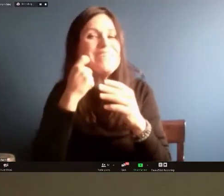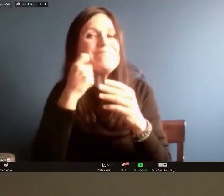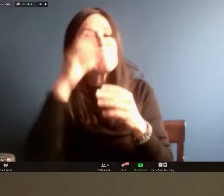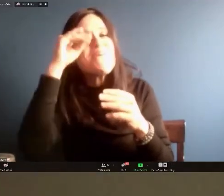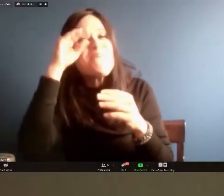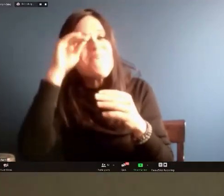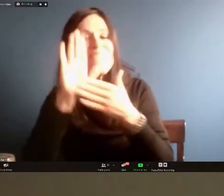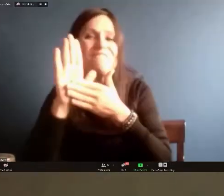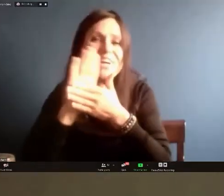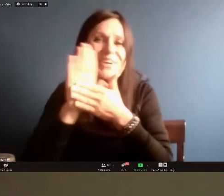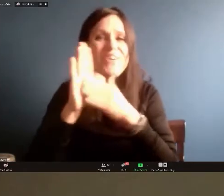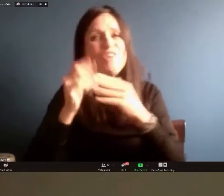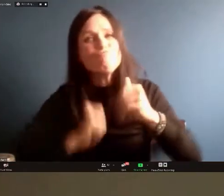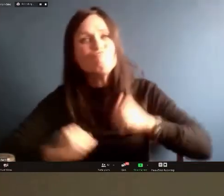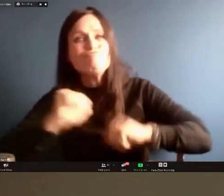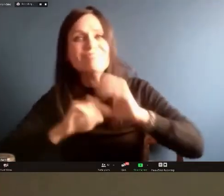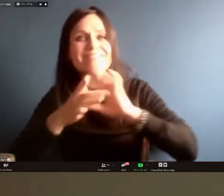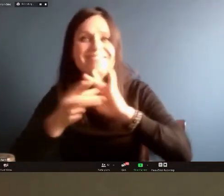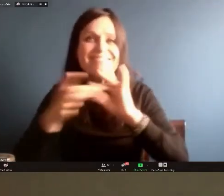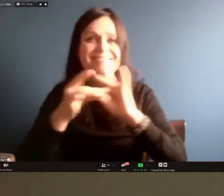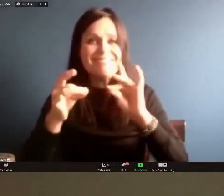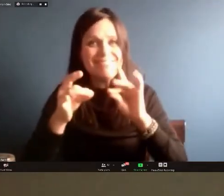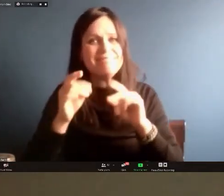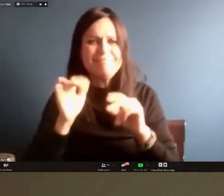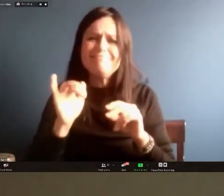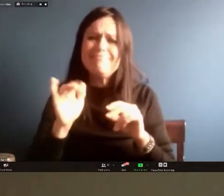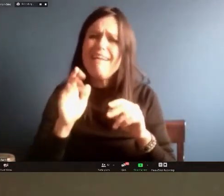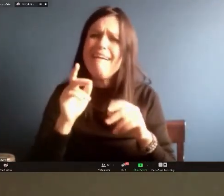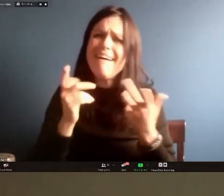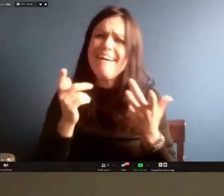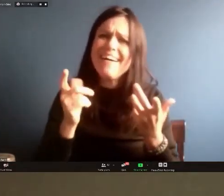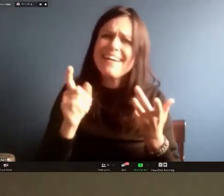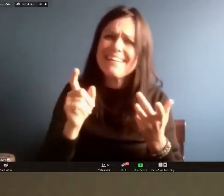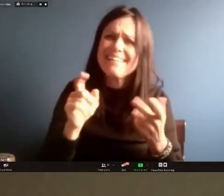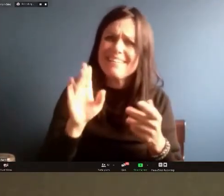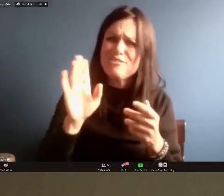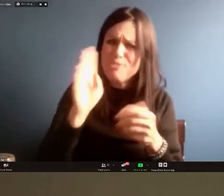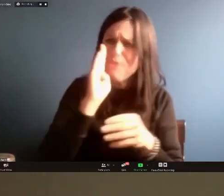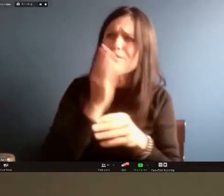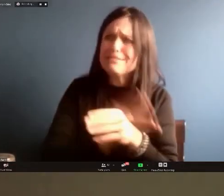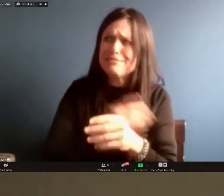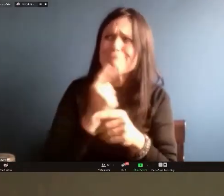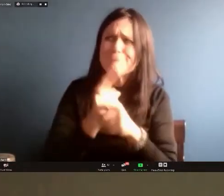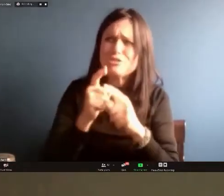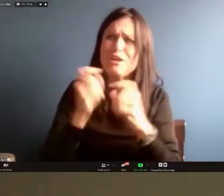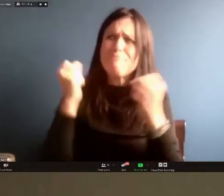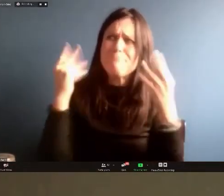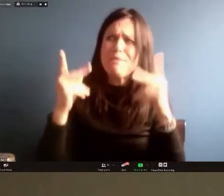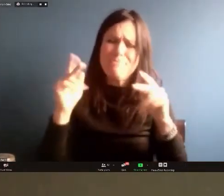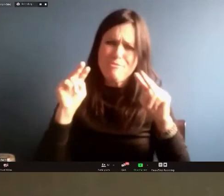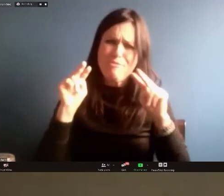Kaylee's son deserves a broad audience for this as well.